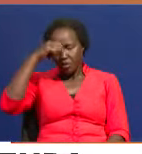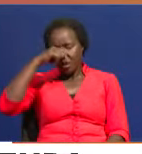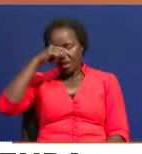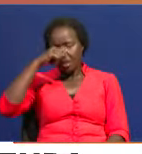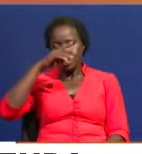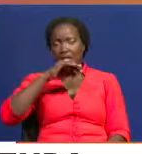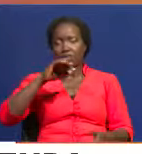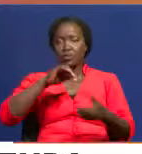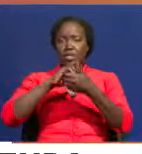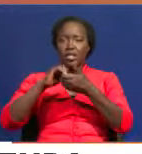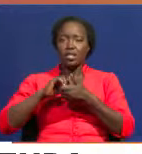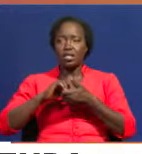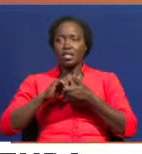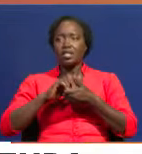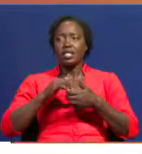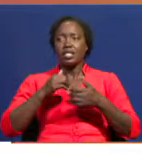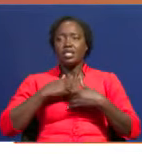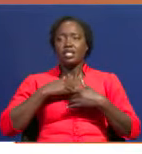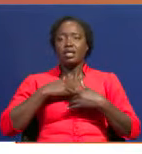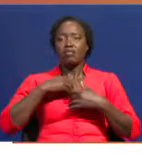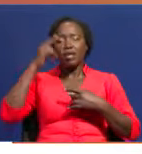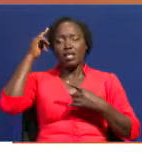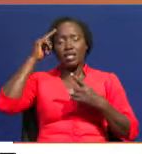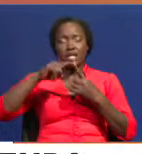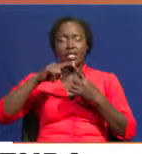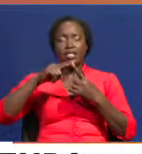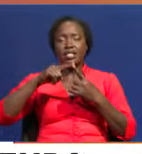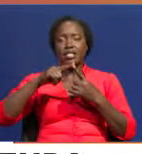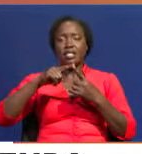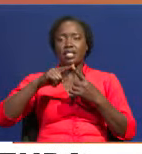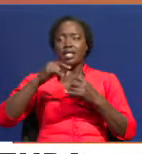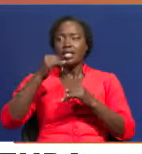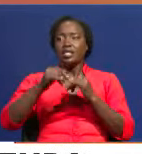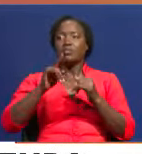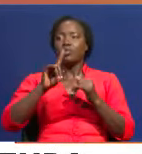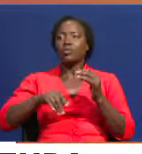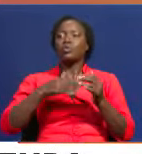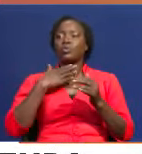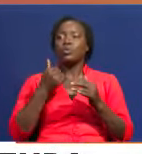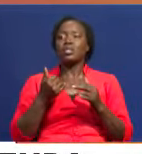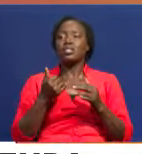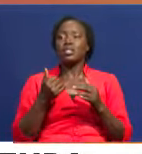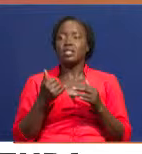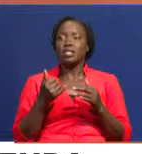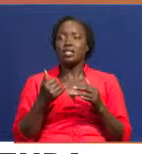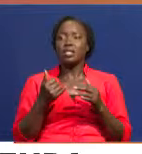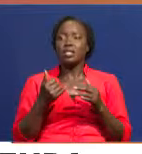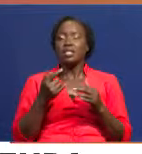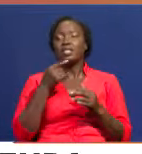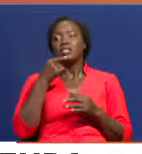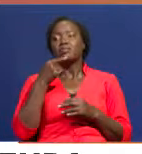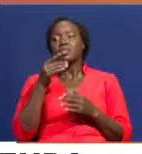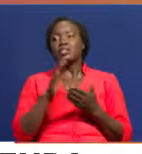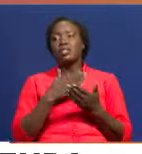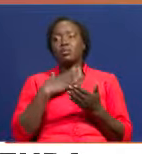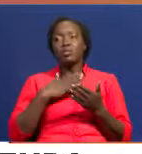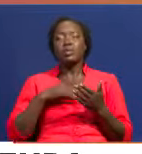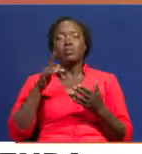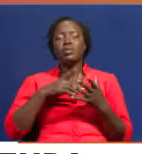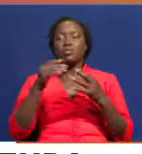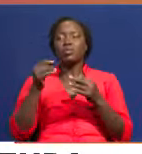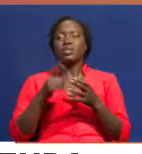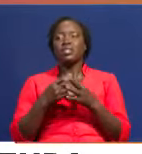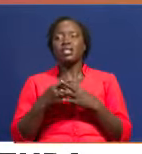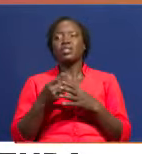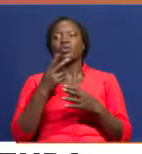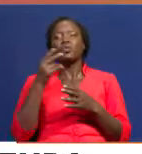as we engage and have an end goal in what we want, so that we can't be used as pawns, because if we say somebody must go, then